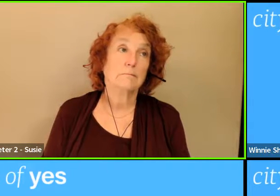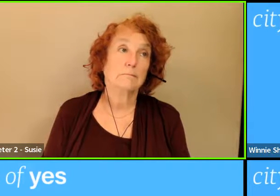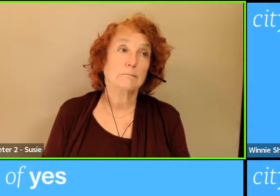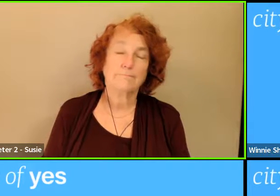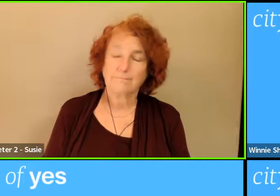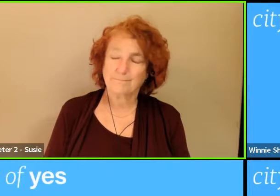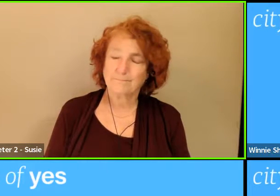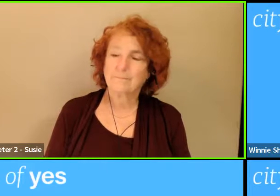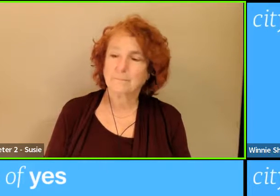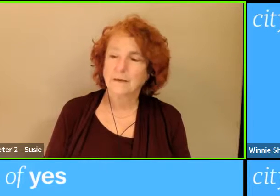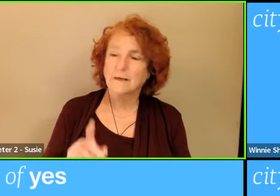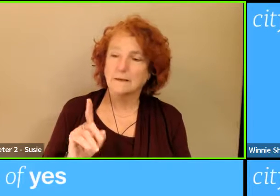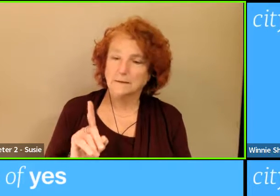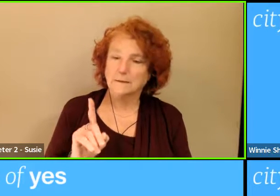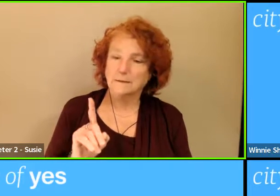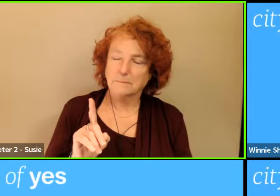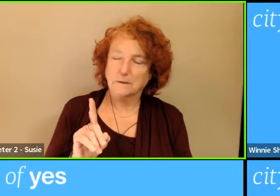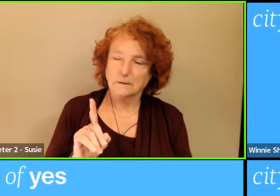One moment.